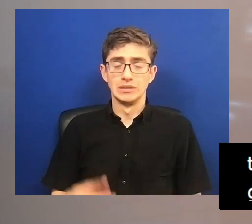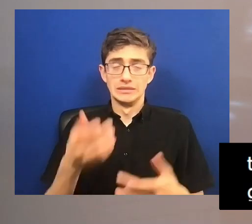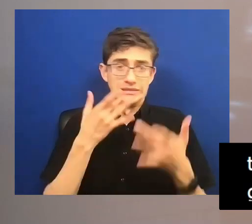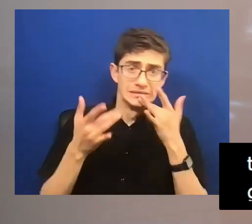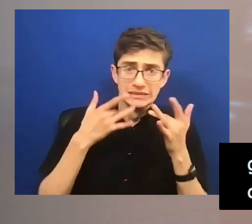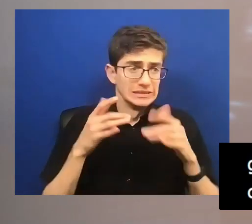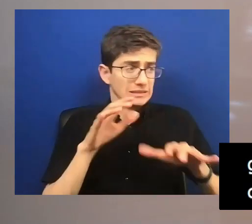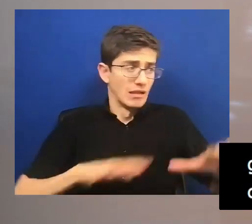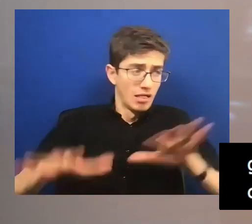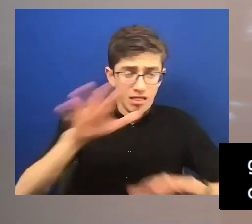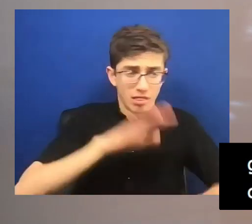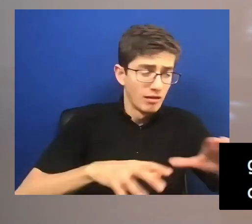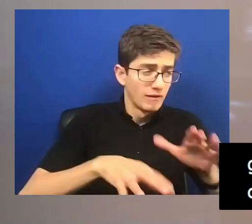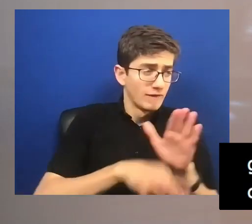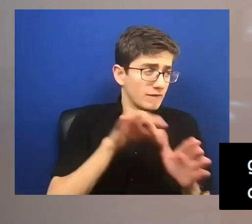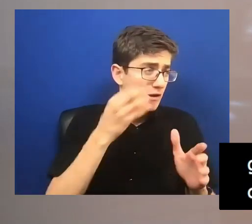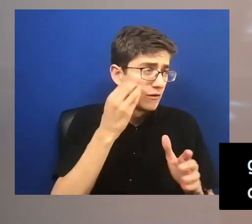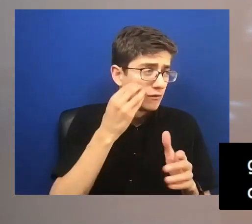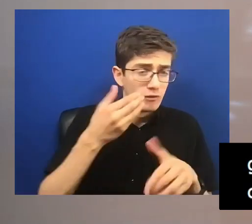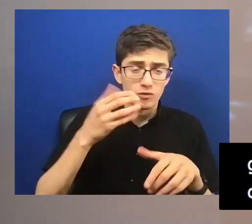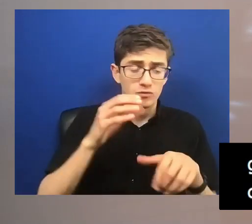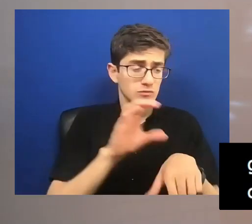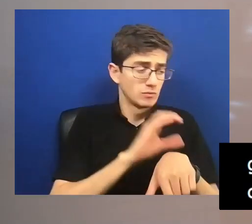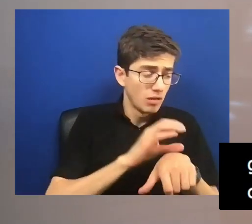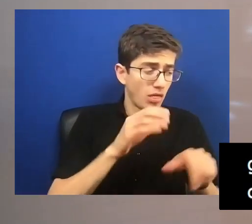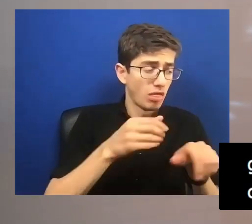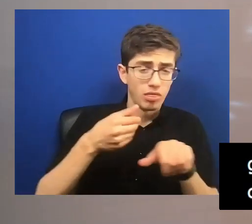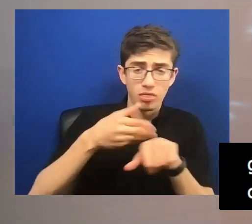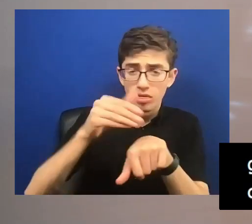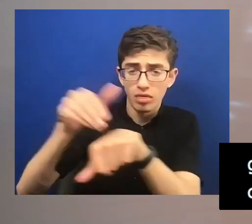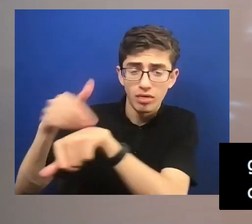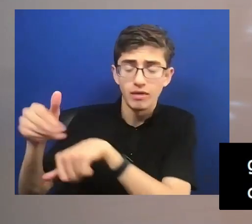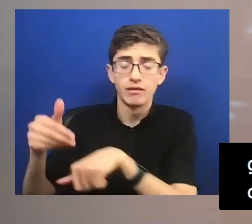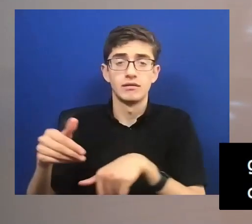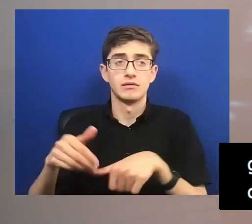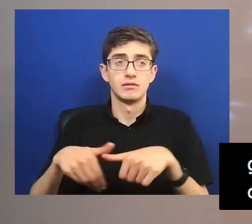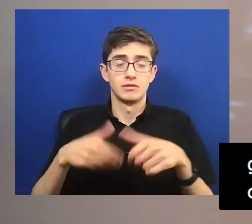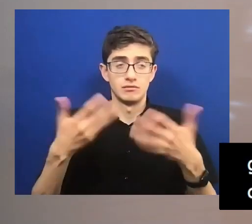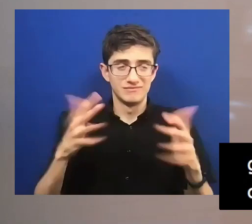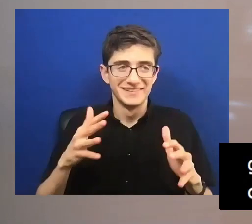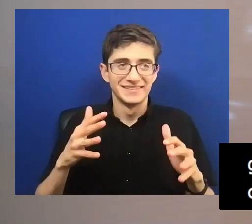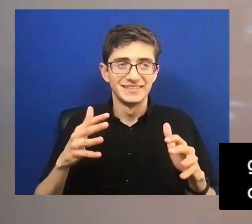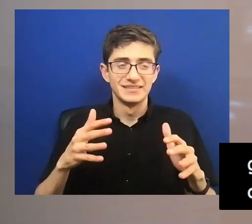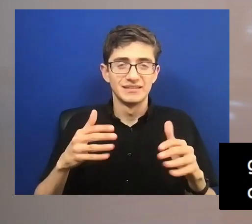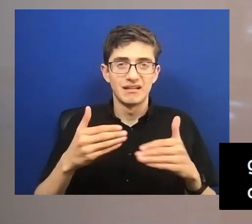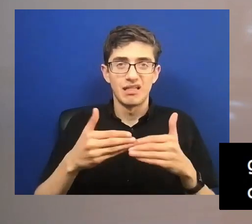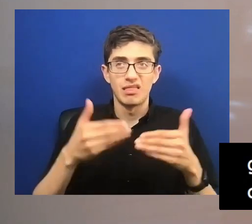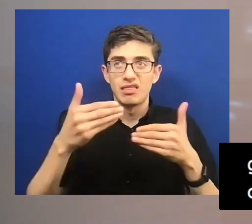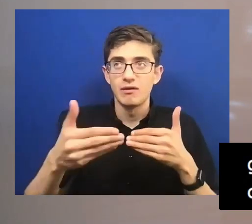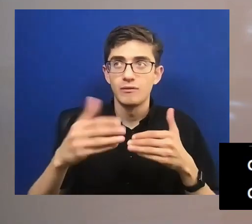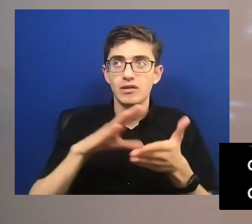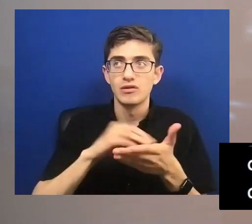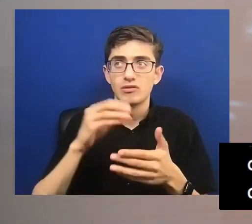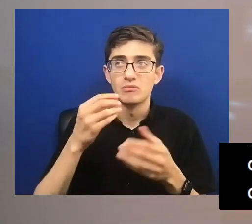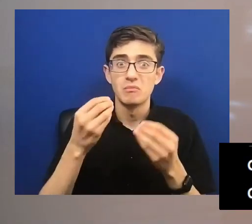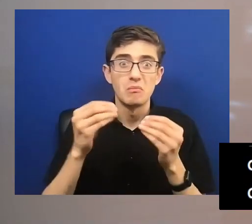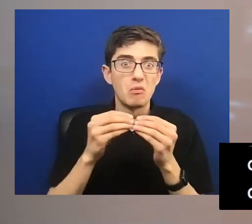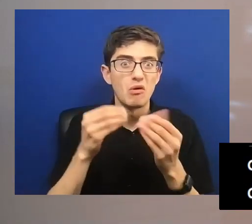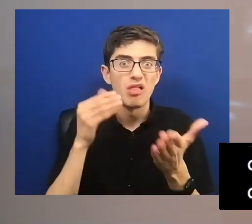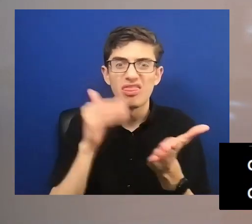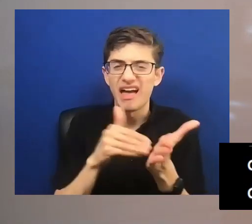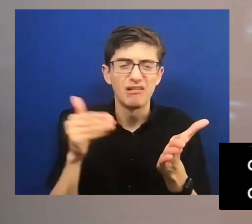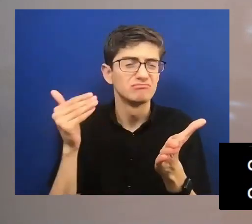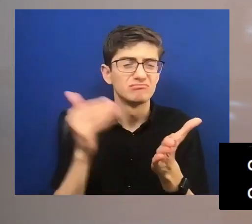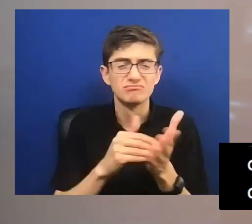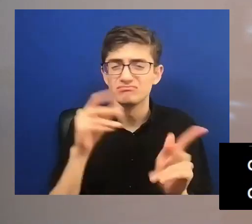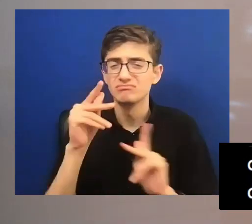And then we learned that thousands more didn't have internet access. So again, we scrambled to get hotspots.